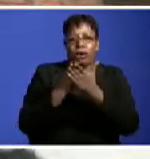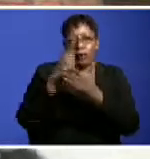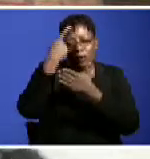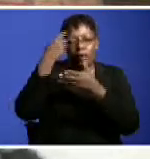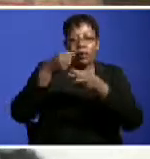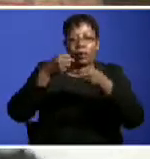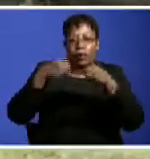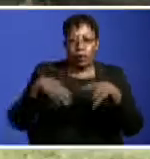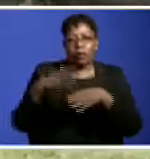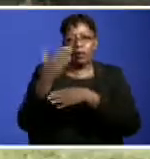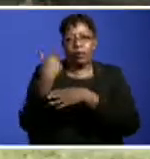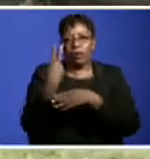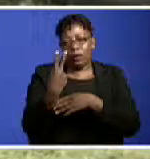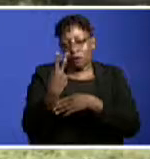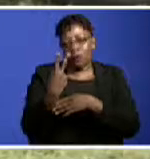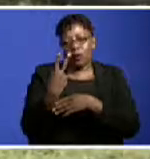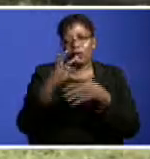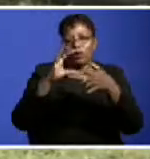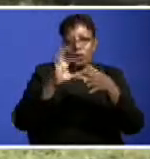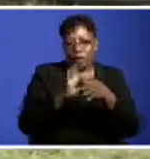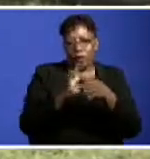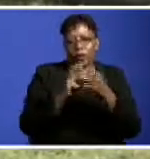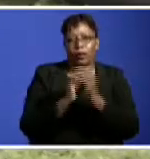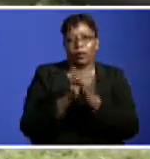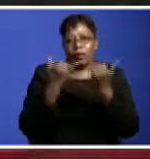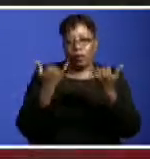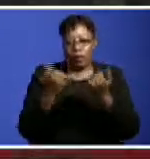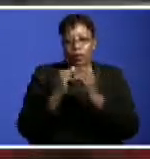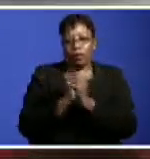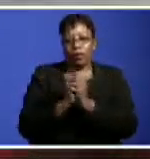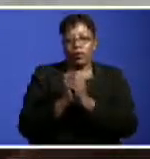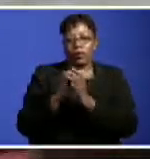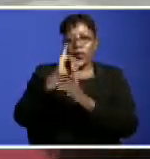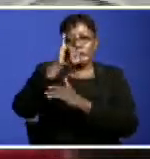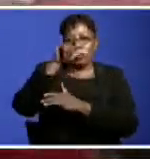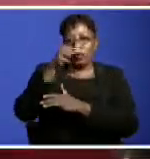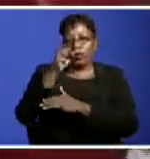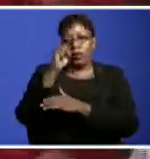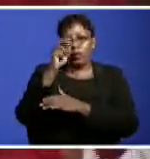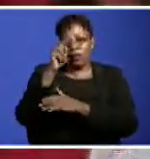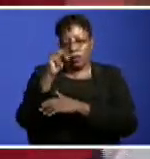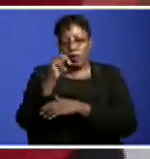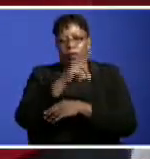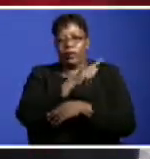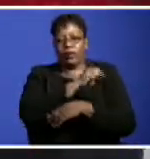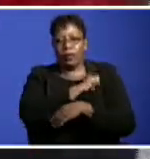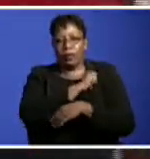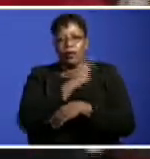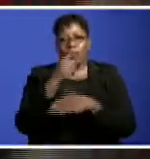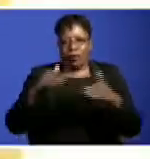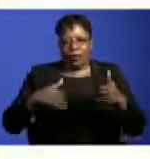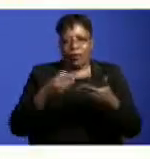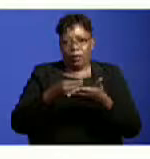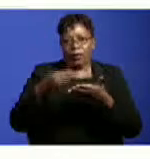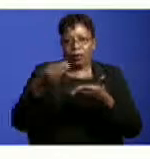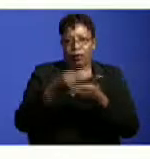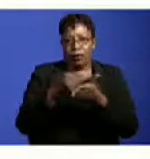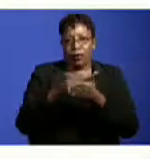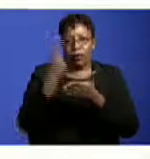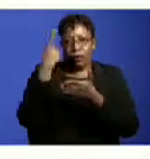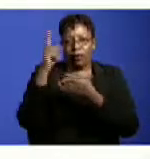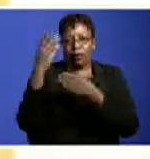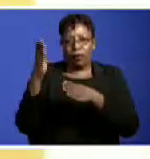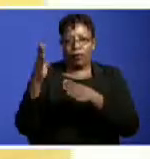the last two lockdowns. And patron Jason Taylor says he's happy to spend his money on authentic Bahamian business. So this is